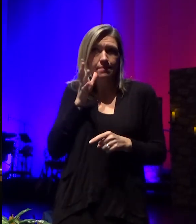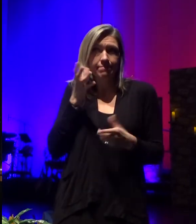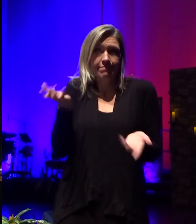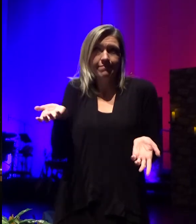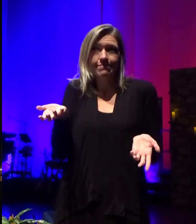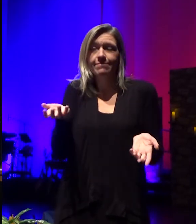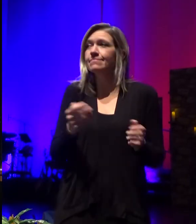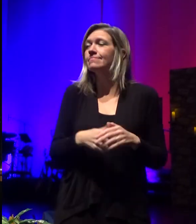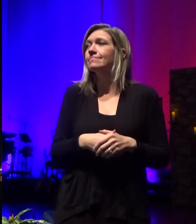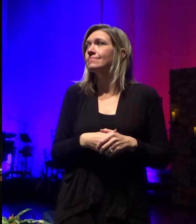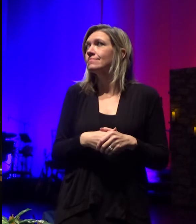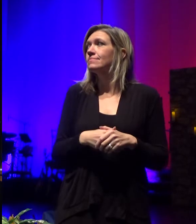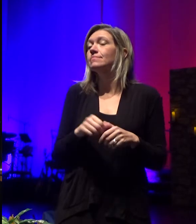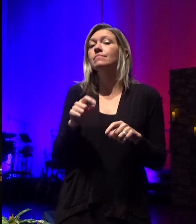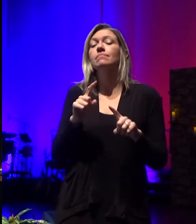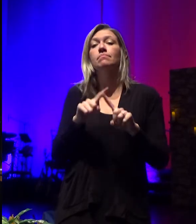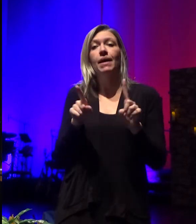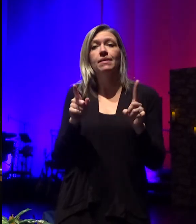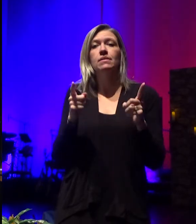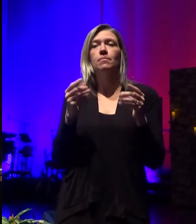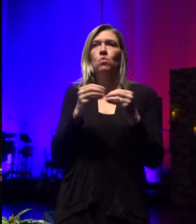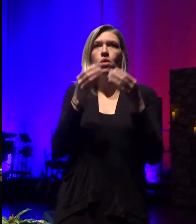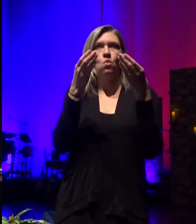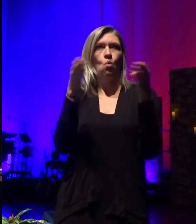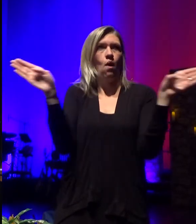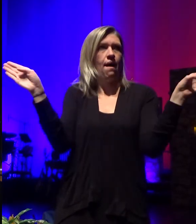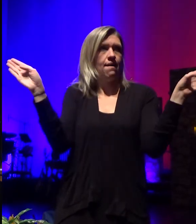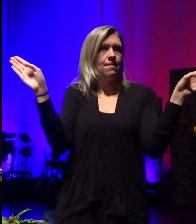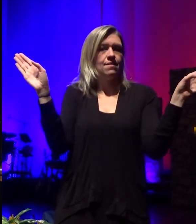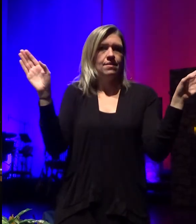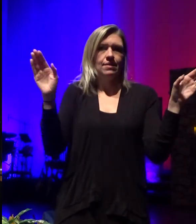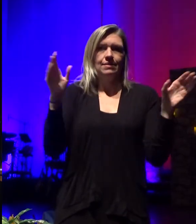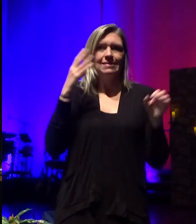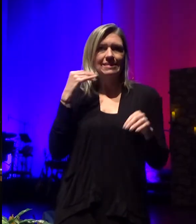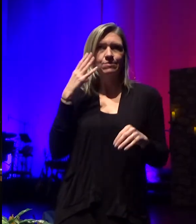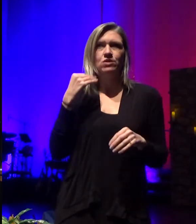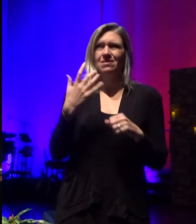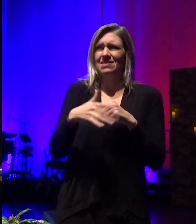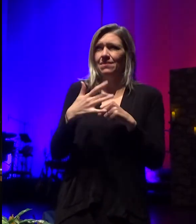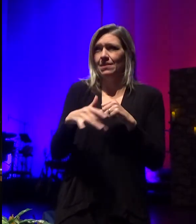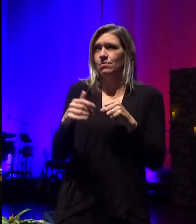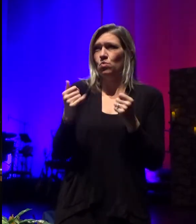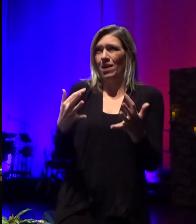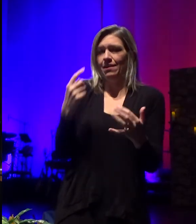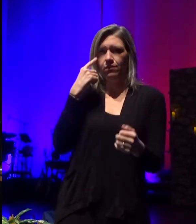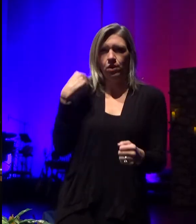Yet a wider dimension of experience awaited each of us.